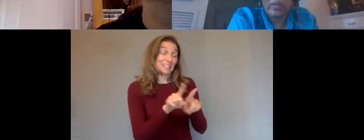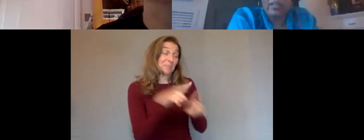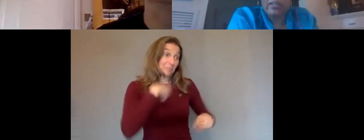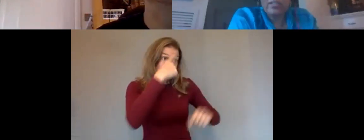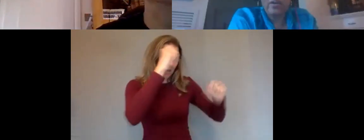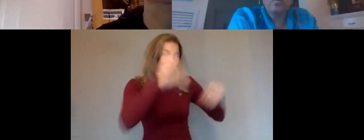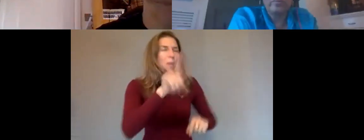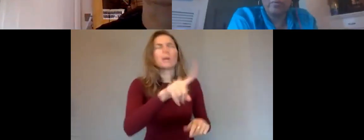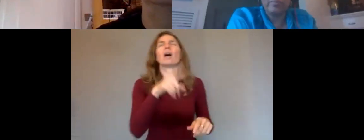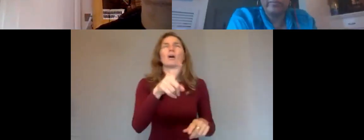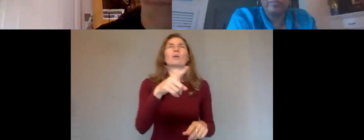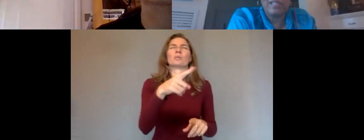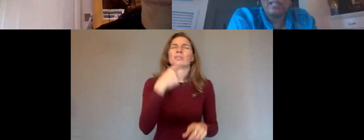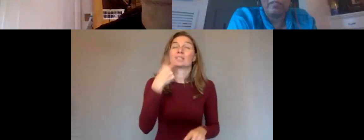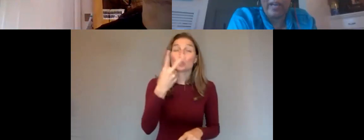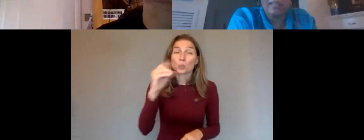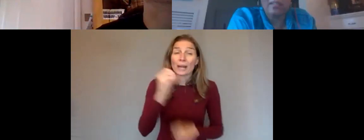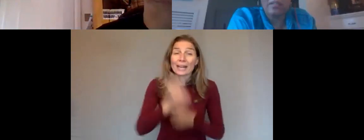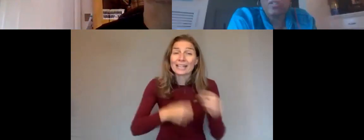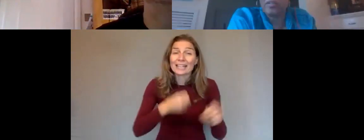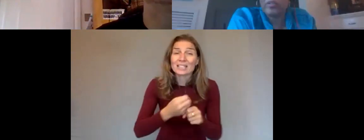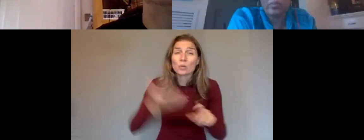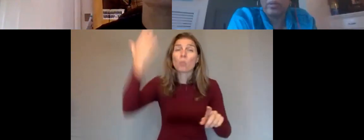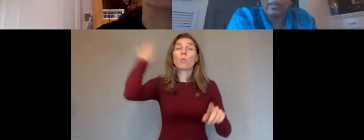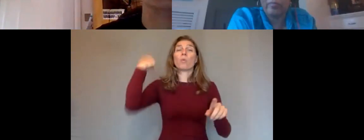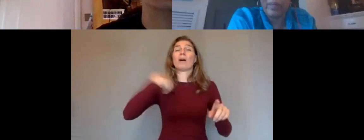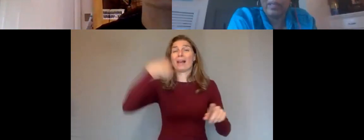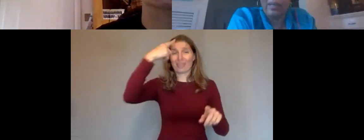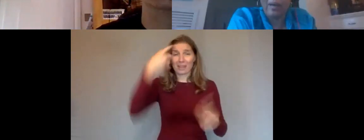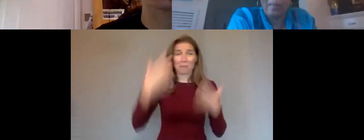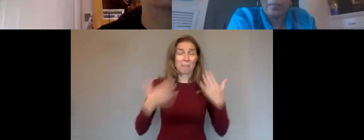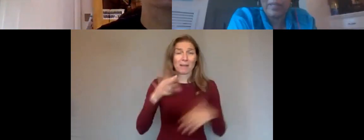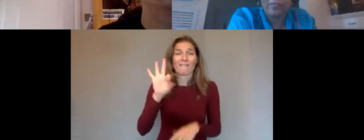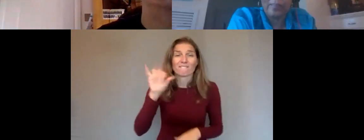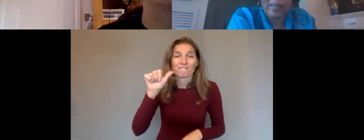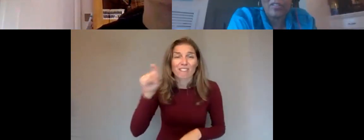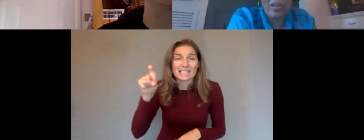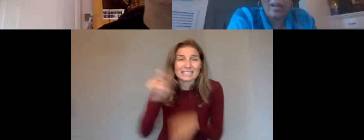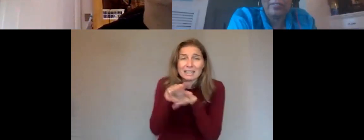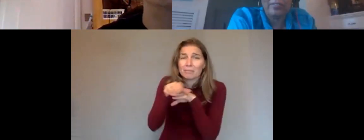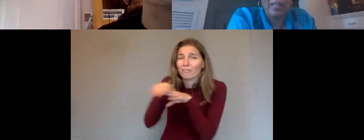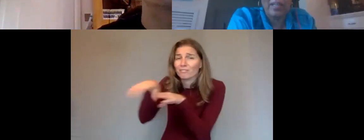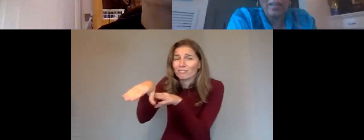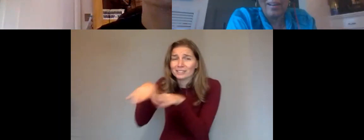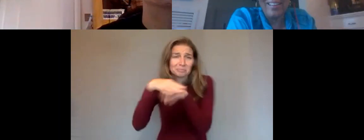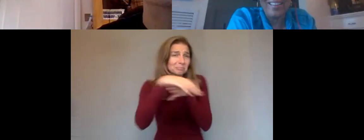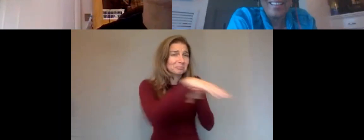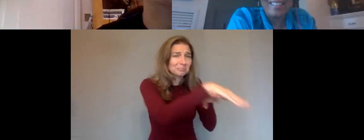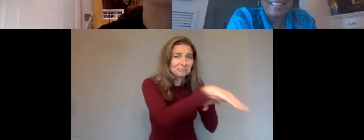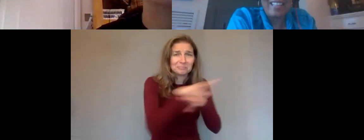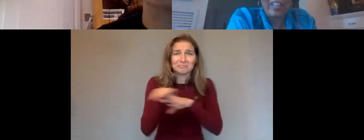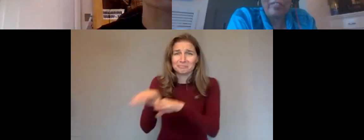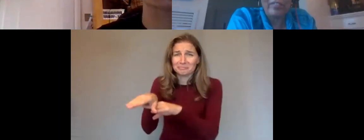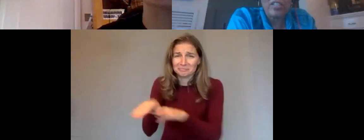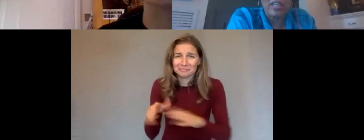look like 20 years ago, we probably would be sending faxes to each other, which would not have been the best format to have